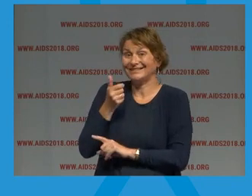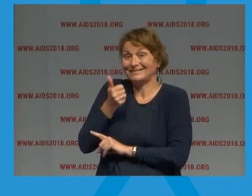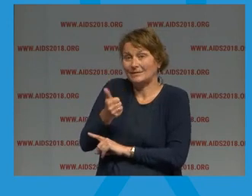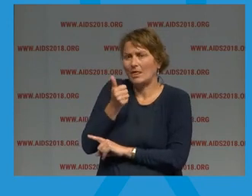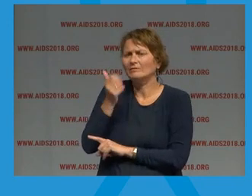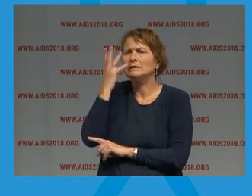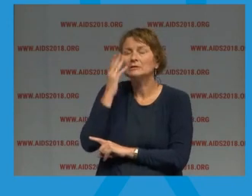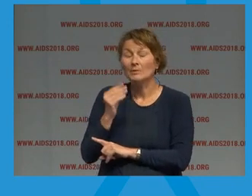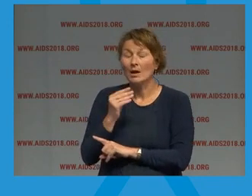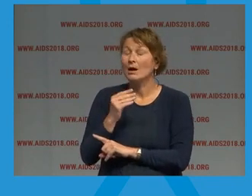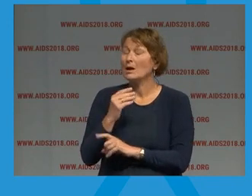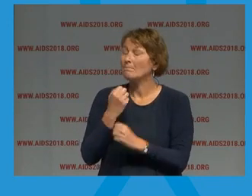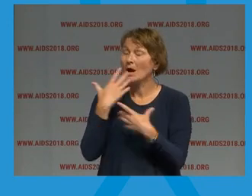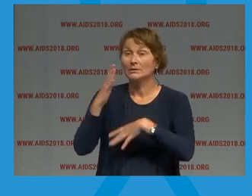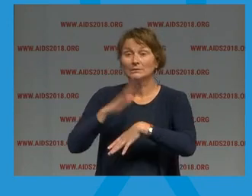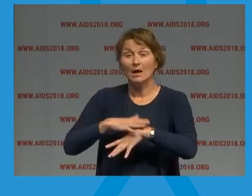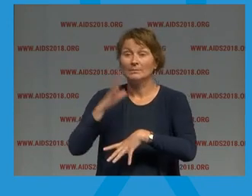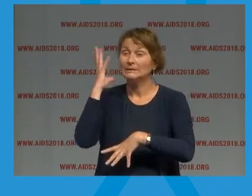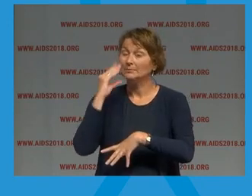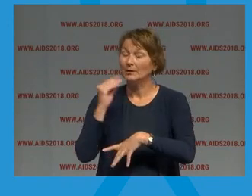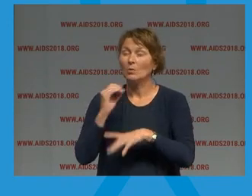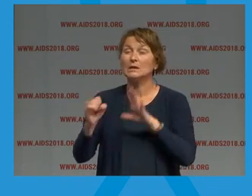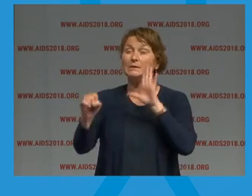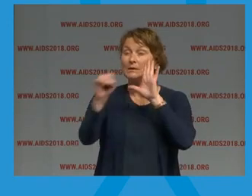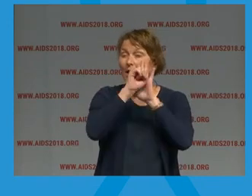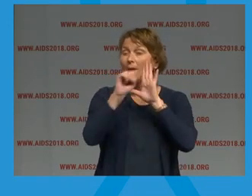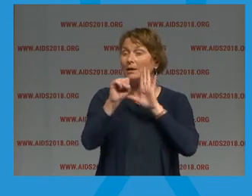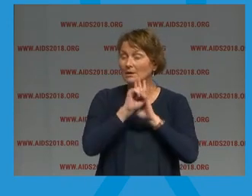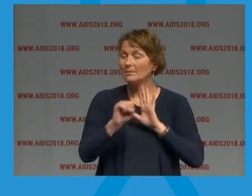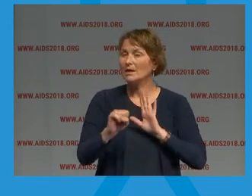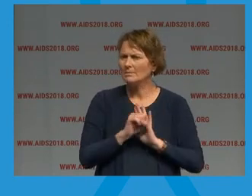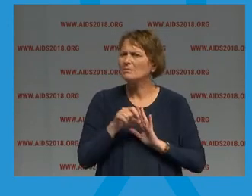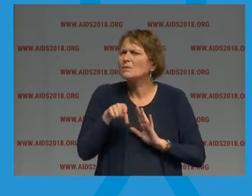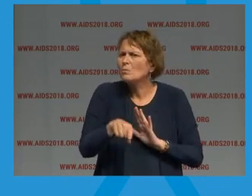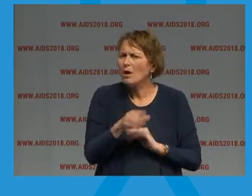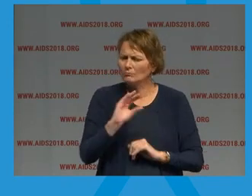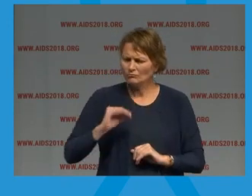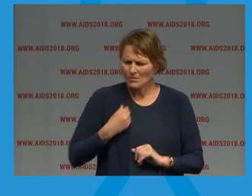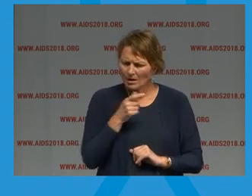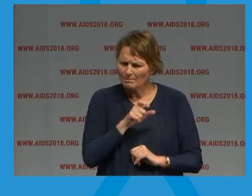to drive the commitment of equality for young people living with HIV.